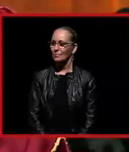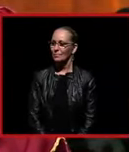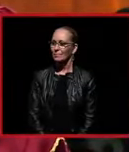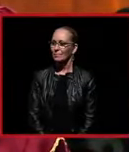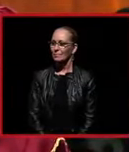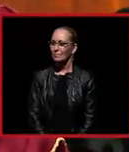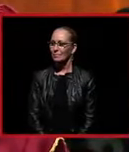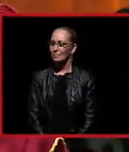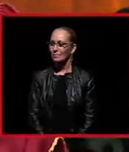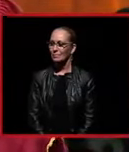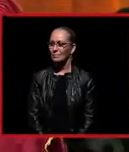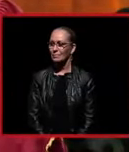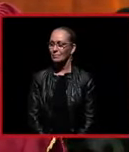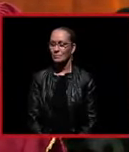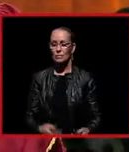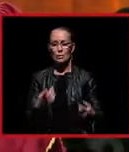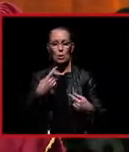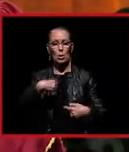There are